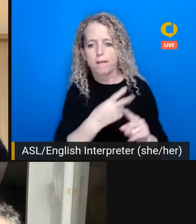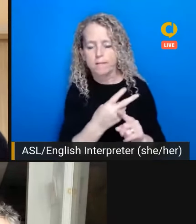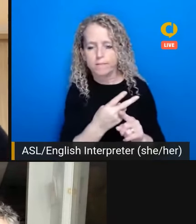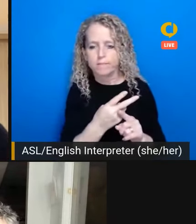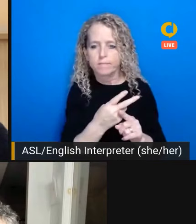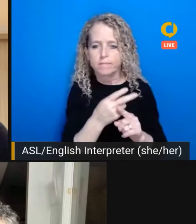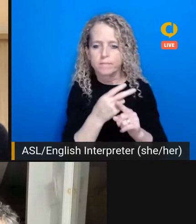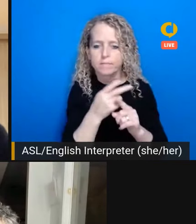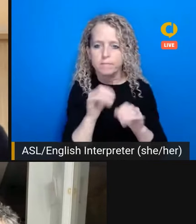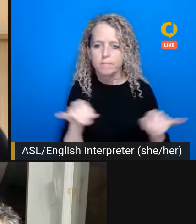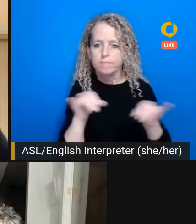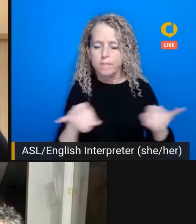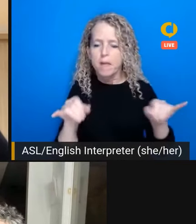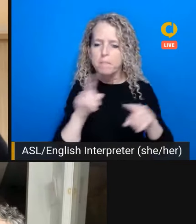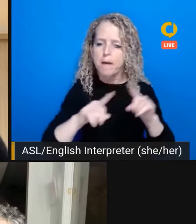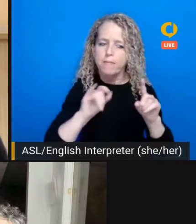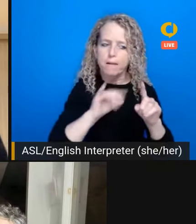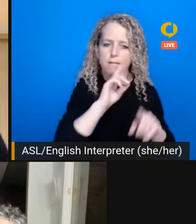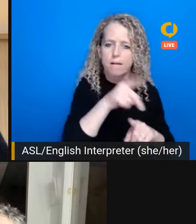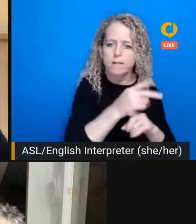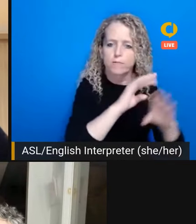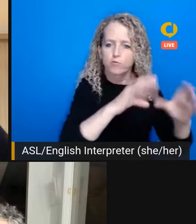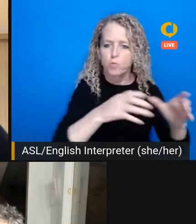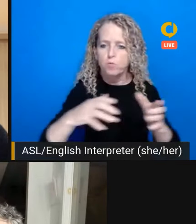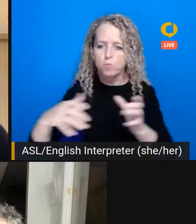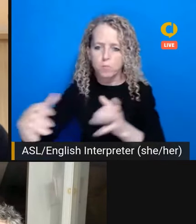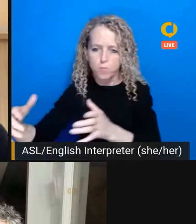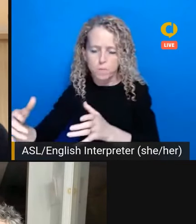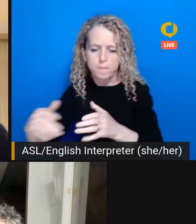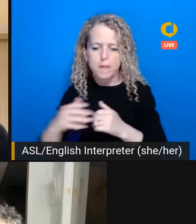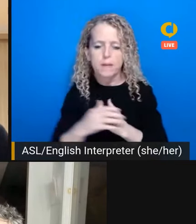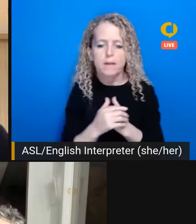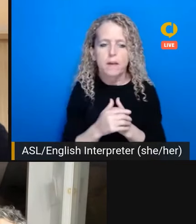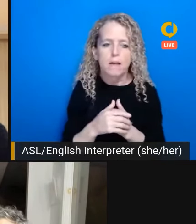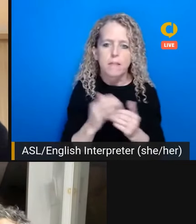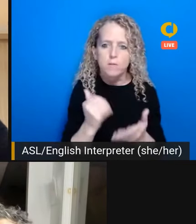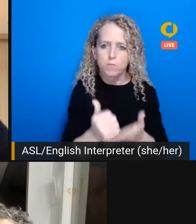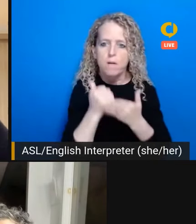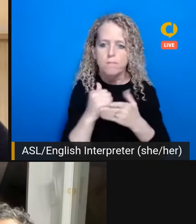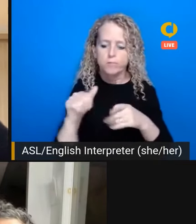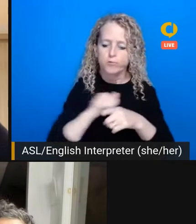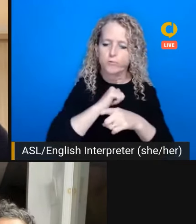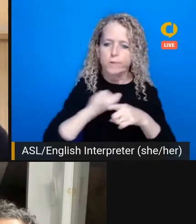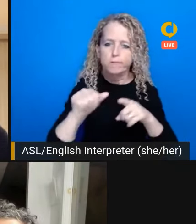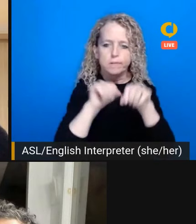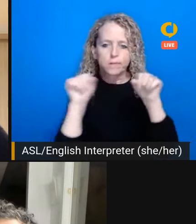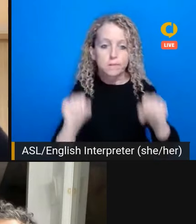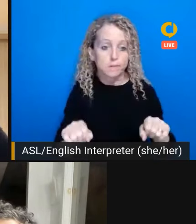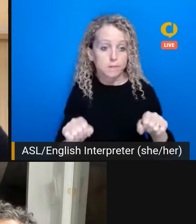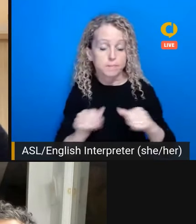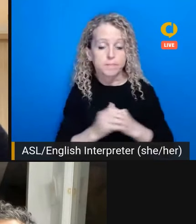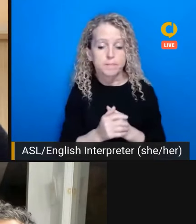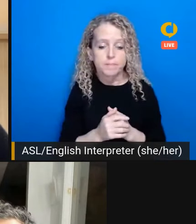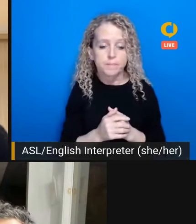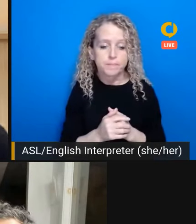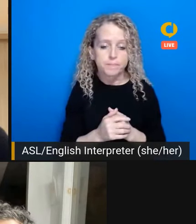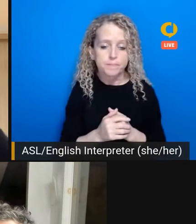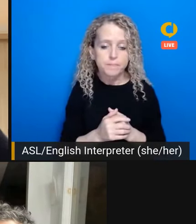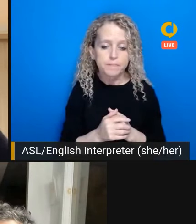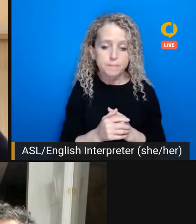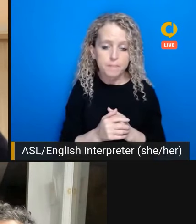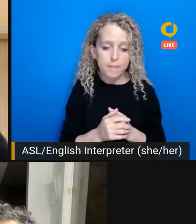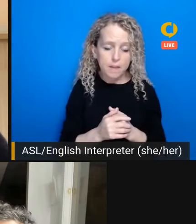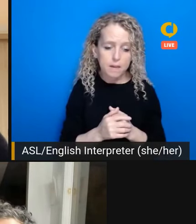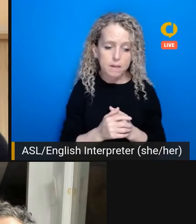of classifications and to help the system, to help train systems, which you know isn't necessarily a great